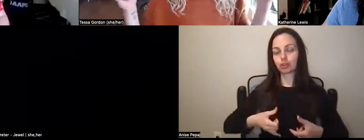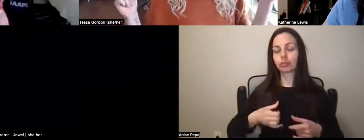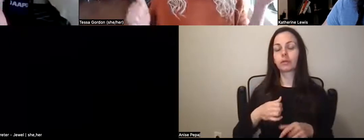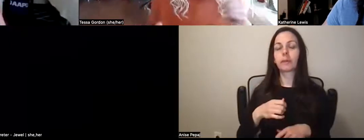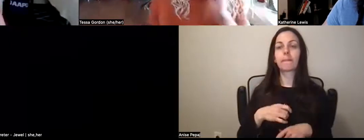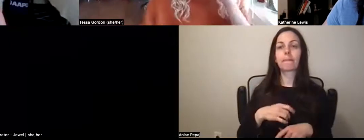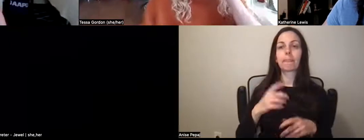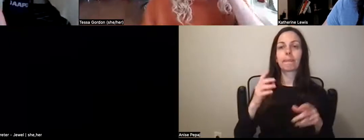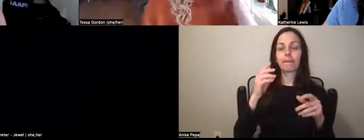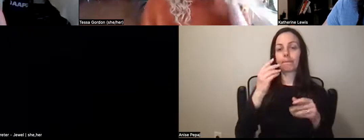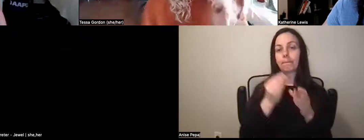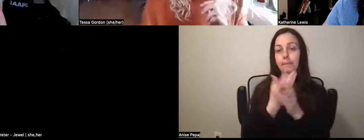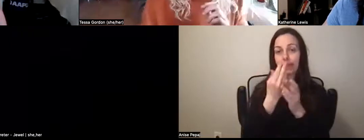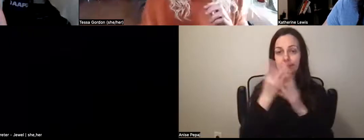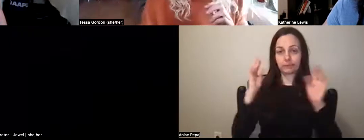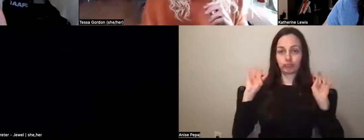with plants.